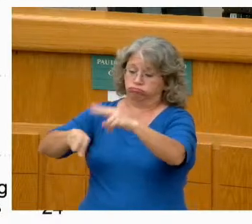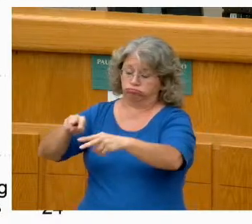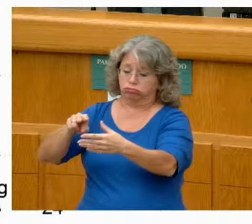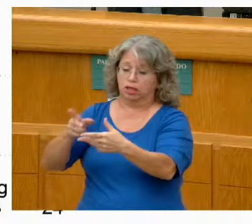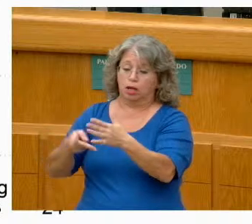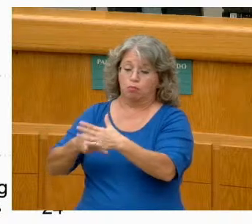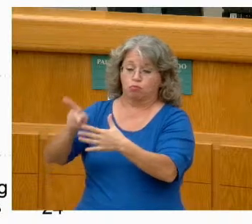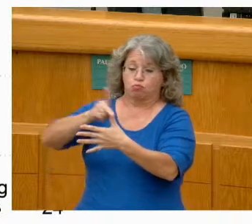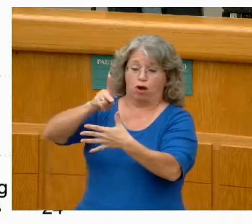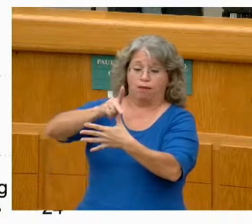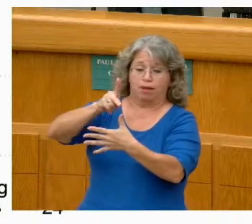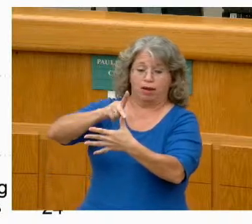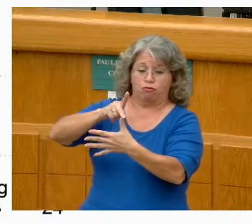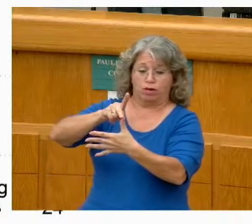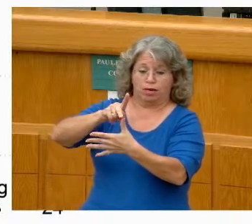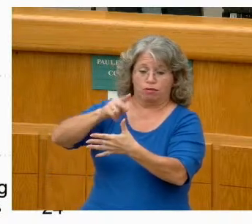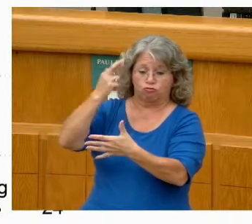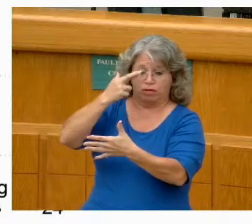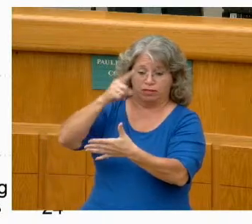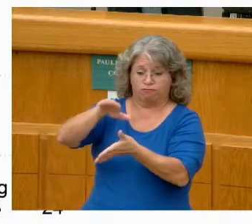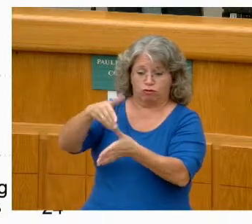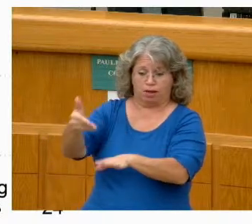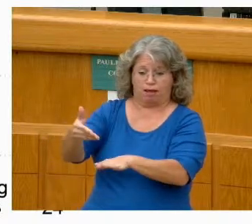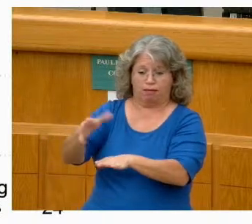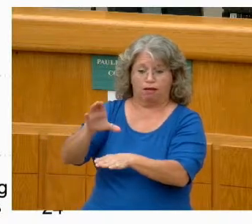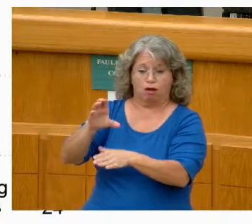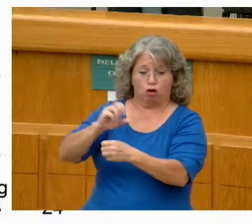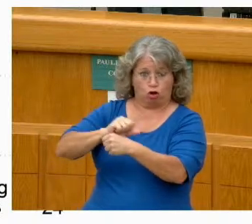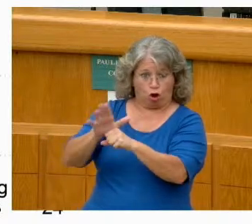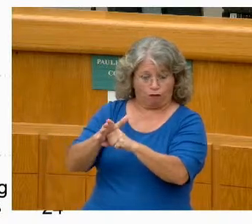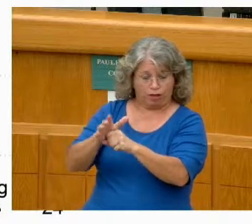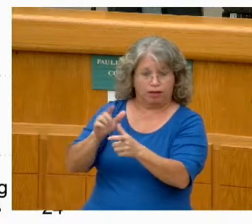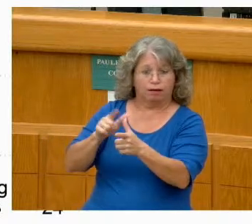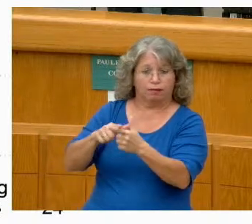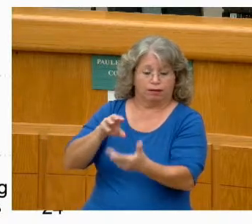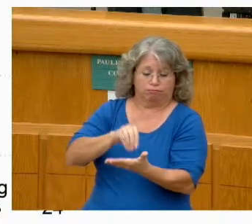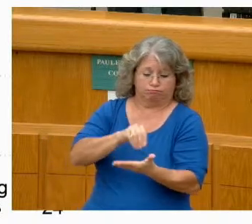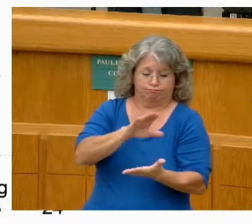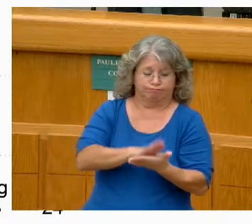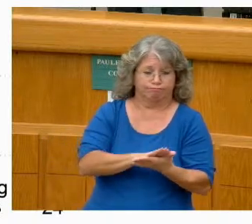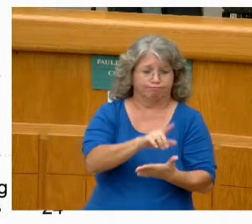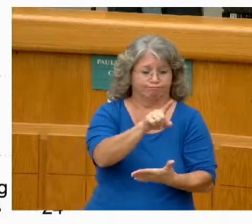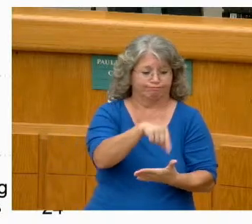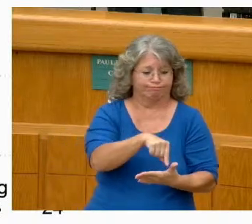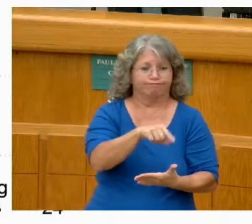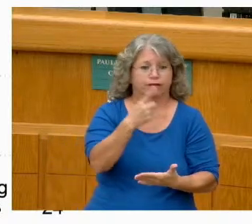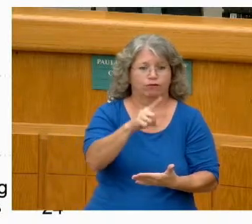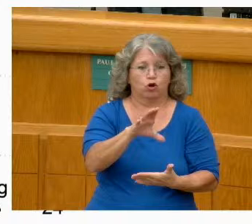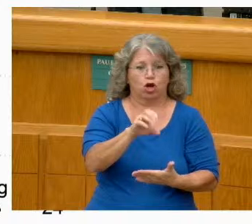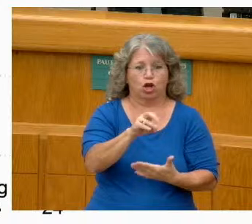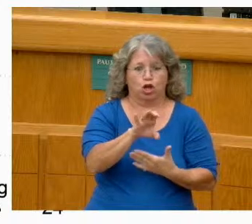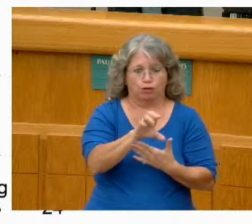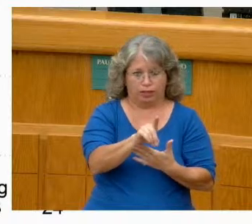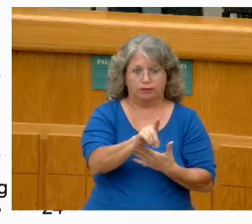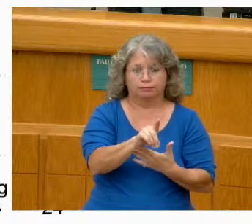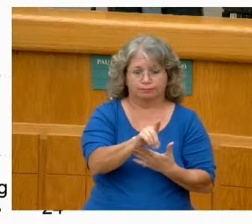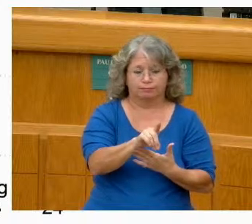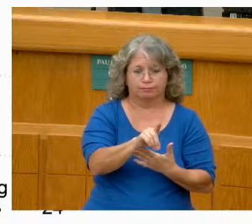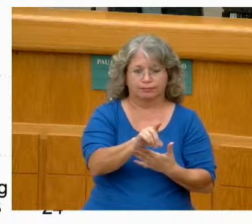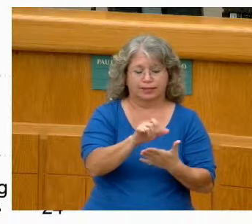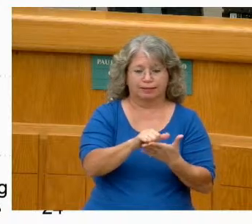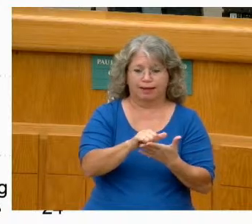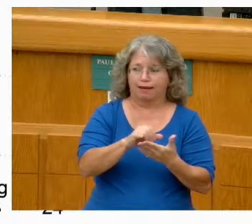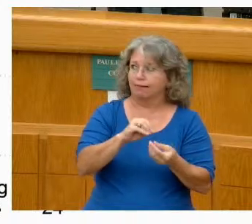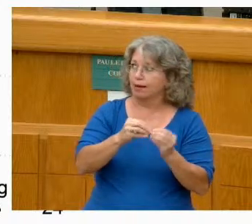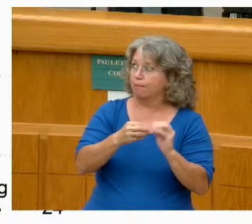that person is counted as a COVID fatality. So that's what these points represent. are the fatalities from the death certificate